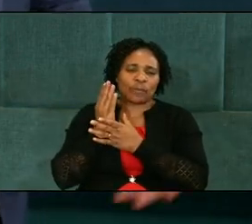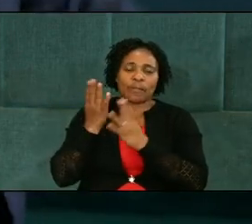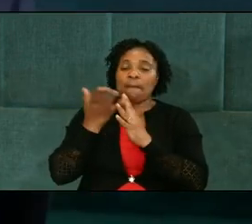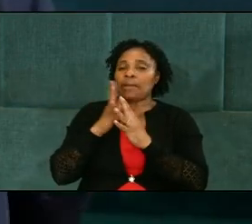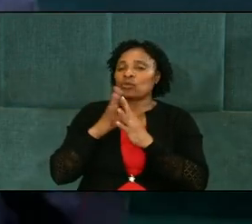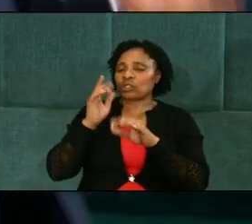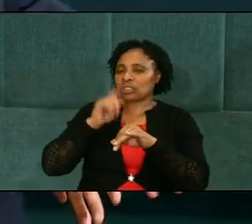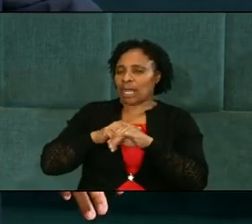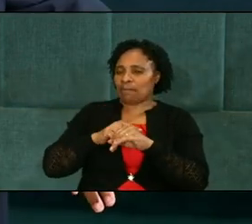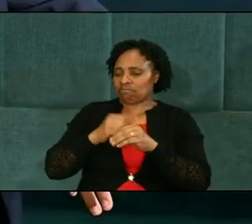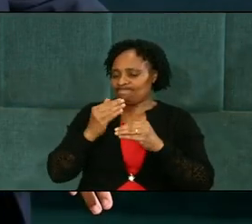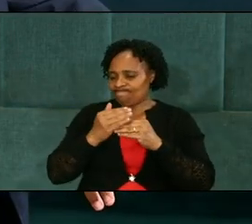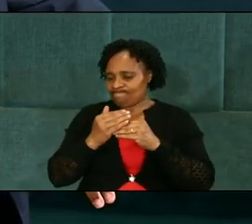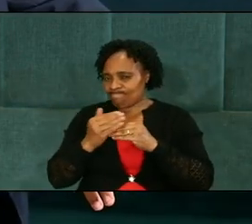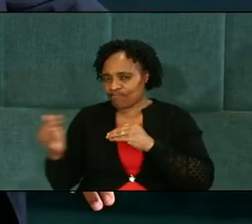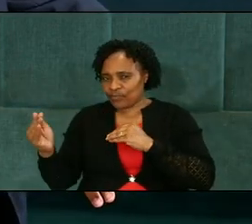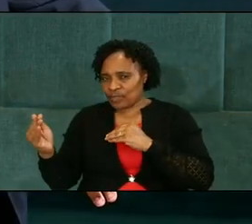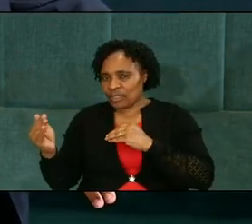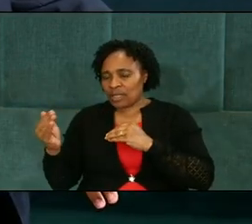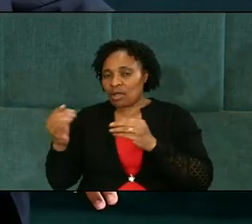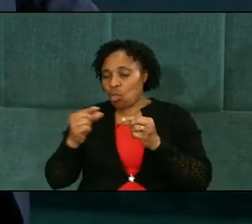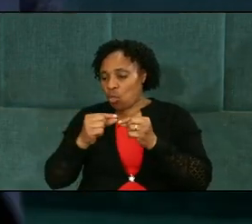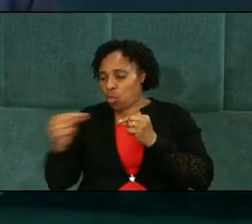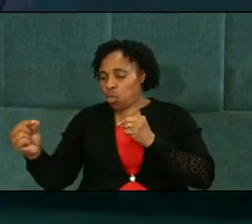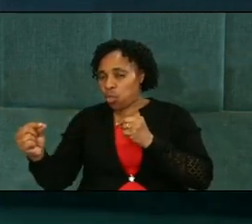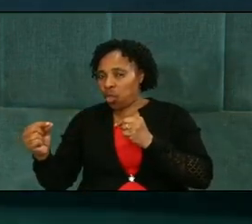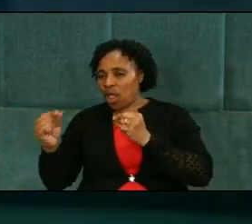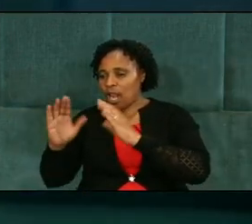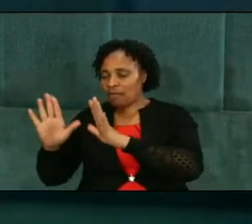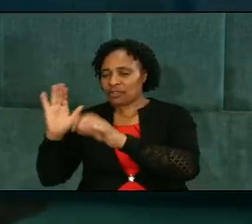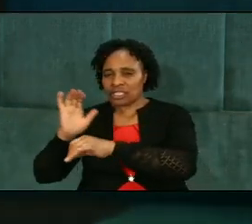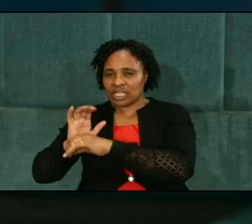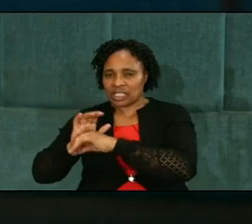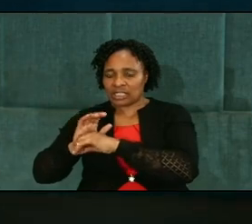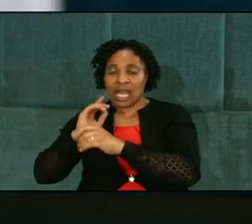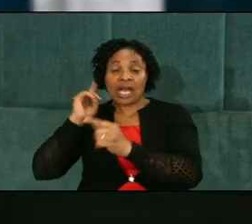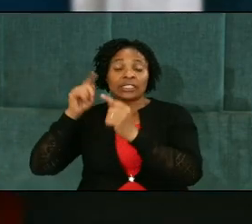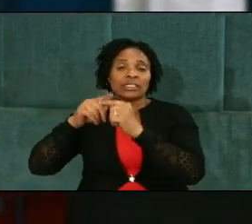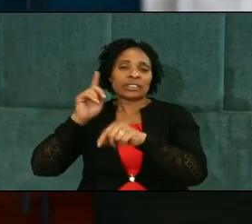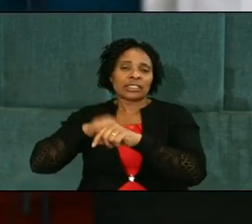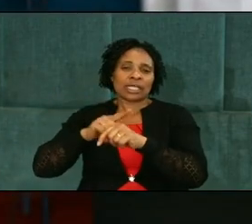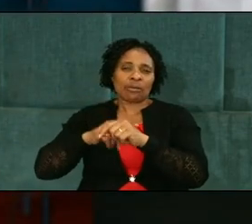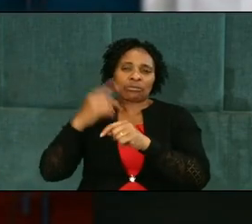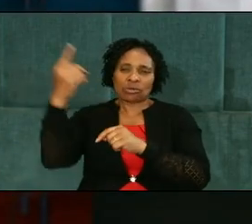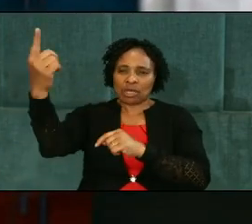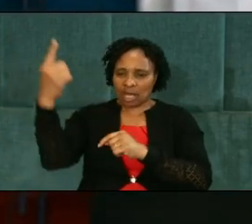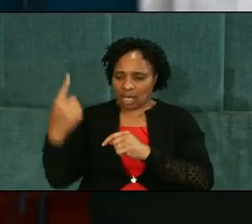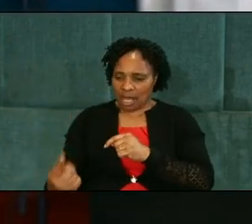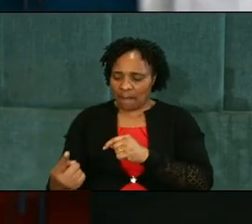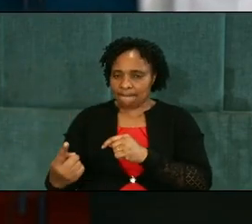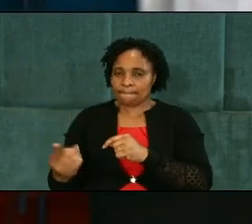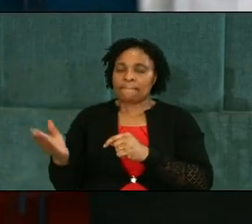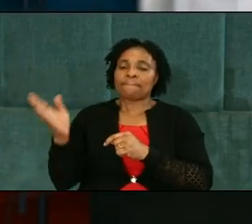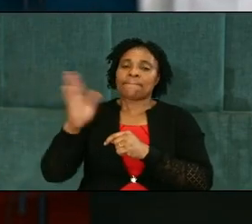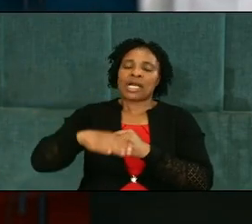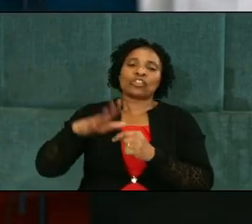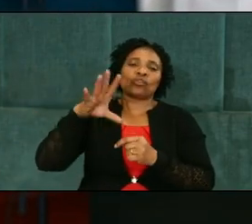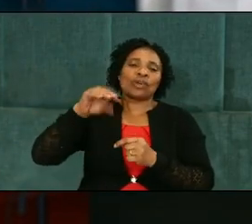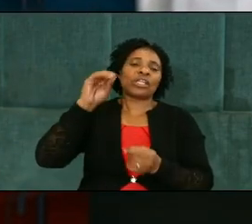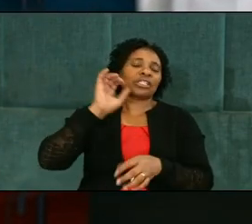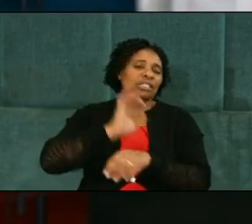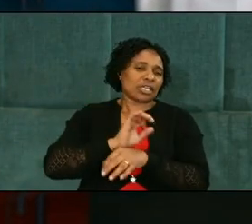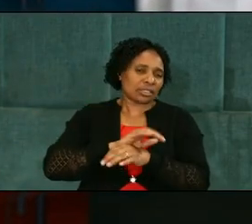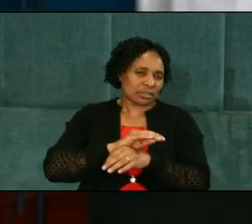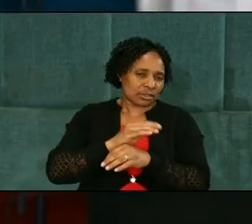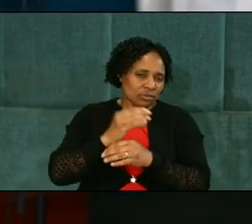the time when he left the church in the hands of the apostles to the time when he come back to find the church at the end of age. Is the